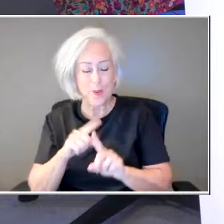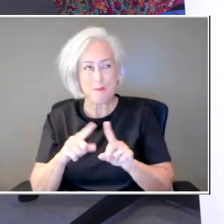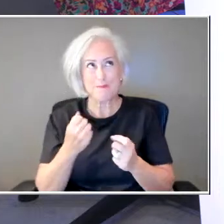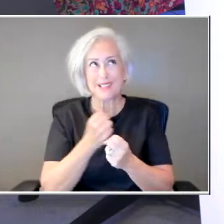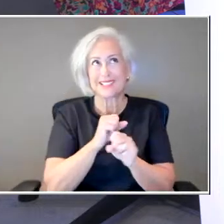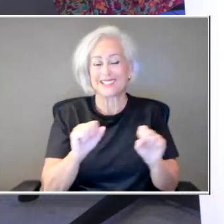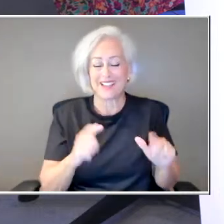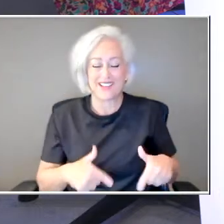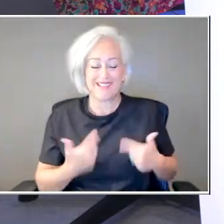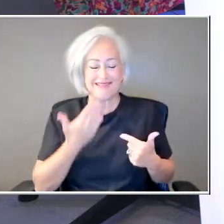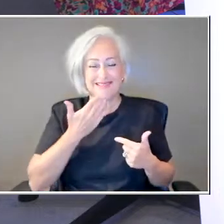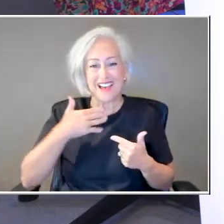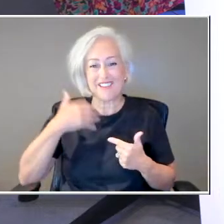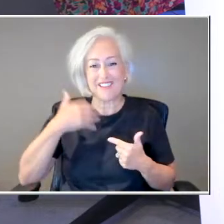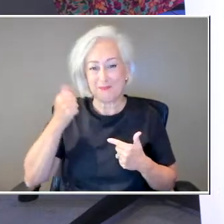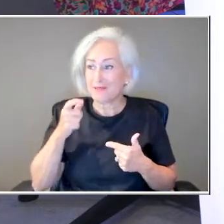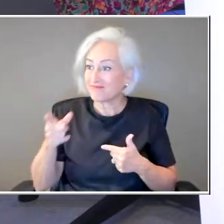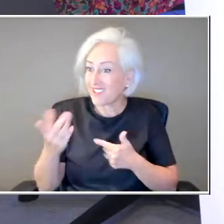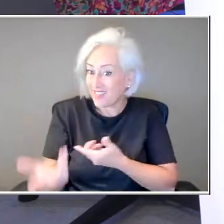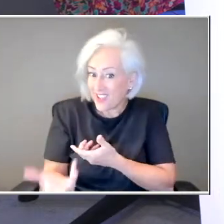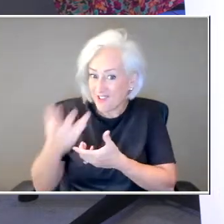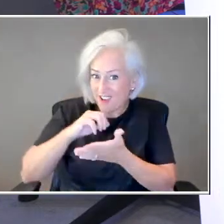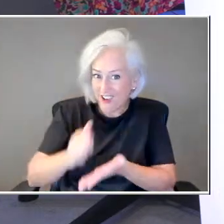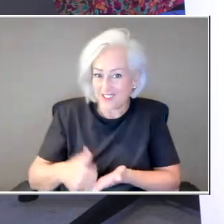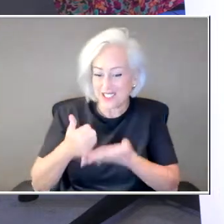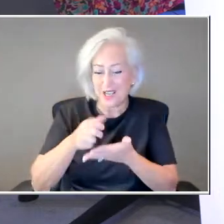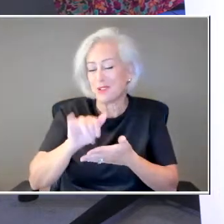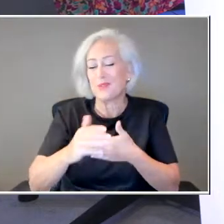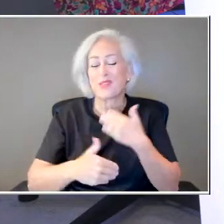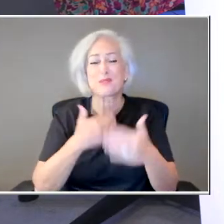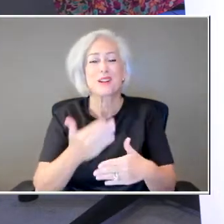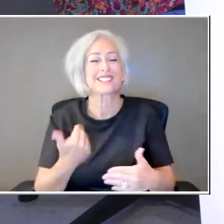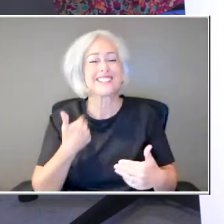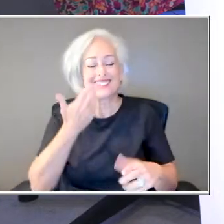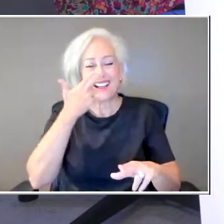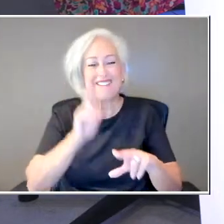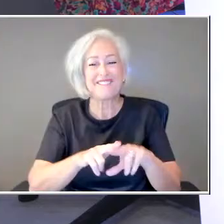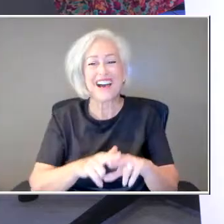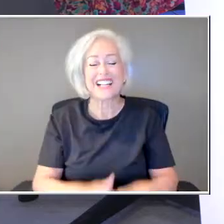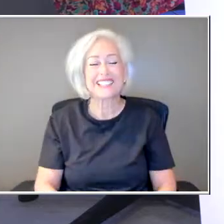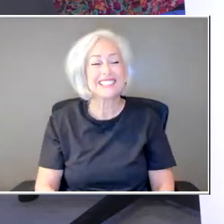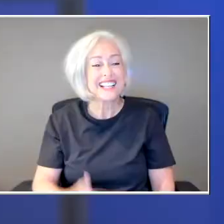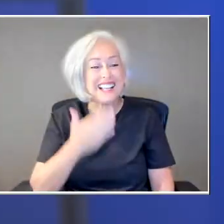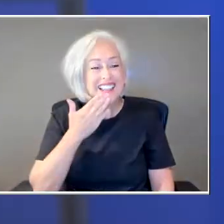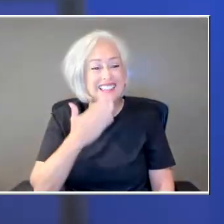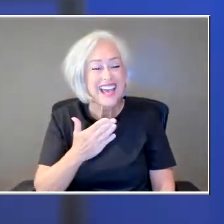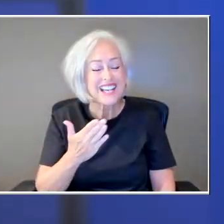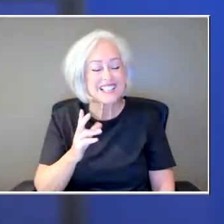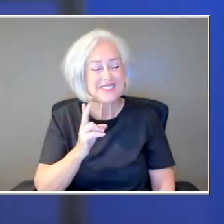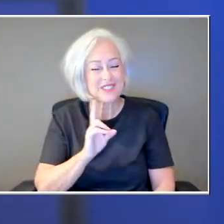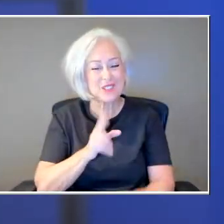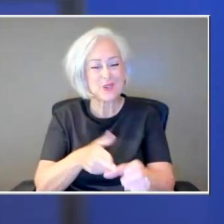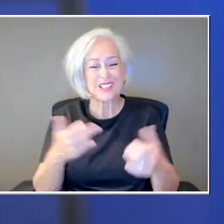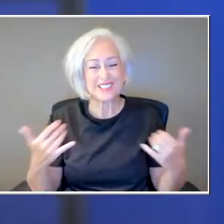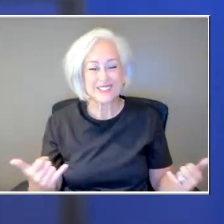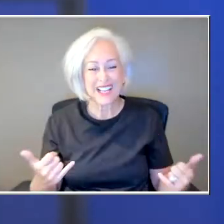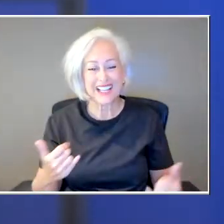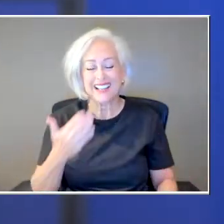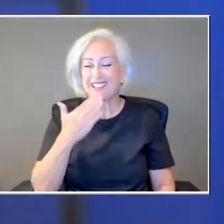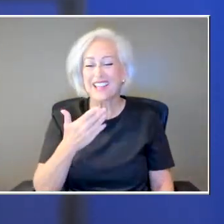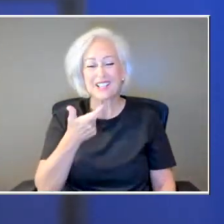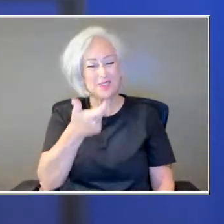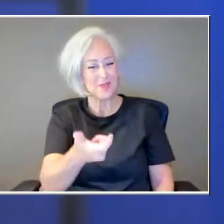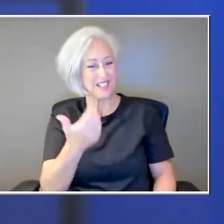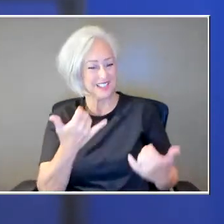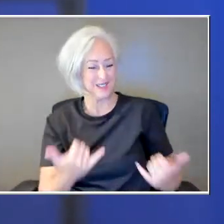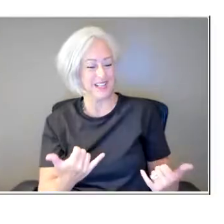be a part of that process, which Yeah. is amazing. Very cool. Have fun. Thank Have you. fun Monday. All right, thanks to our guests today. Thanks to our viewers for being with us. Have a great weekend.